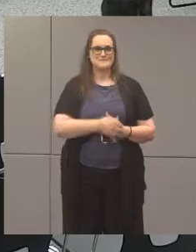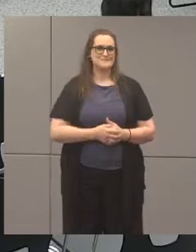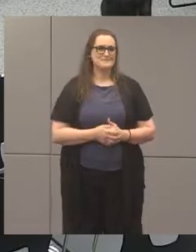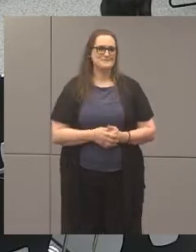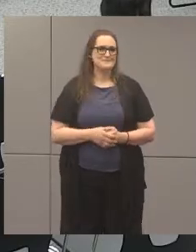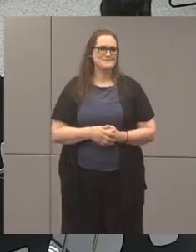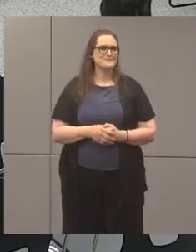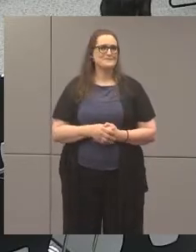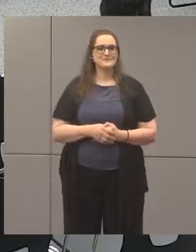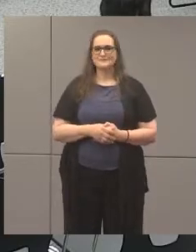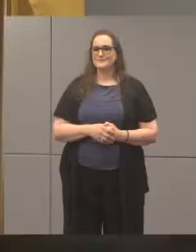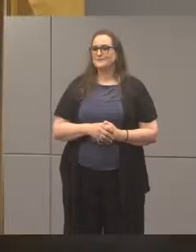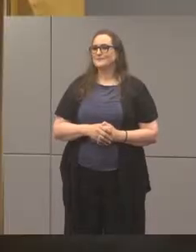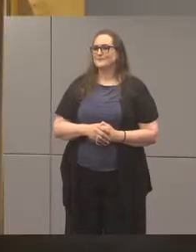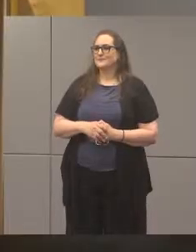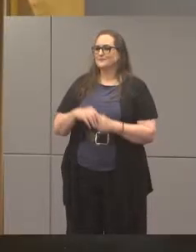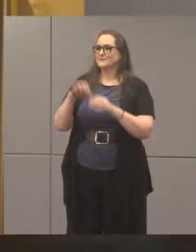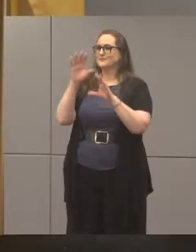Madam President?